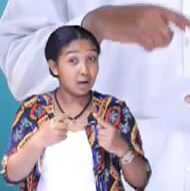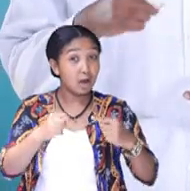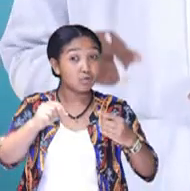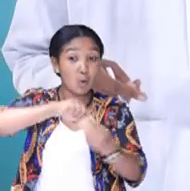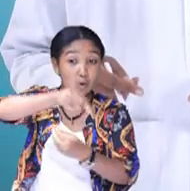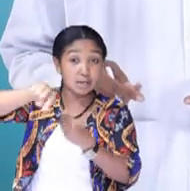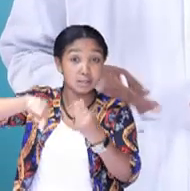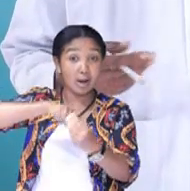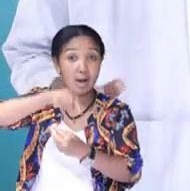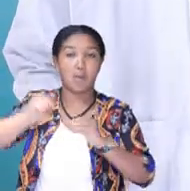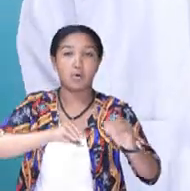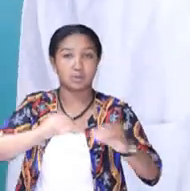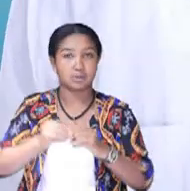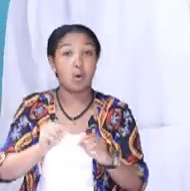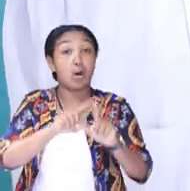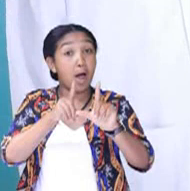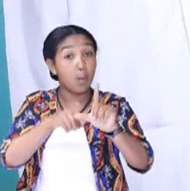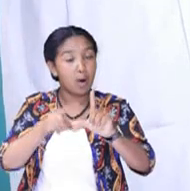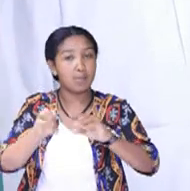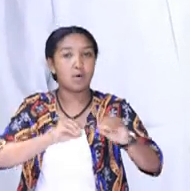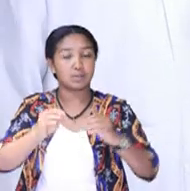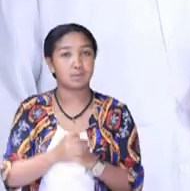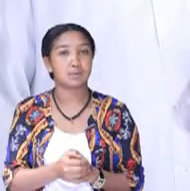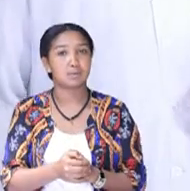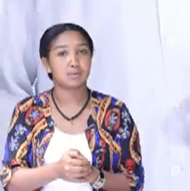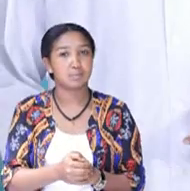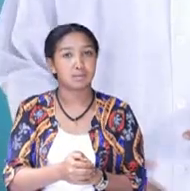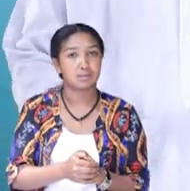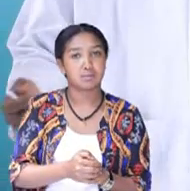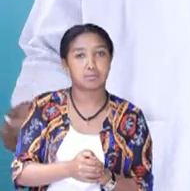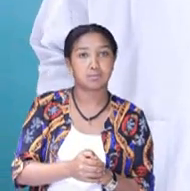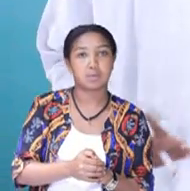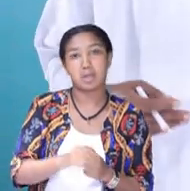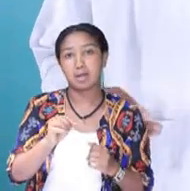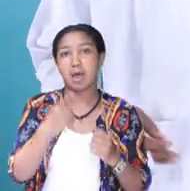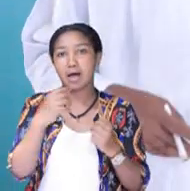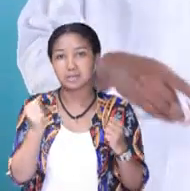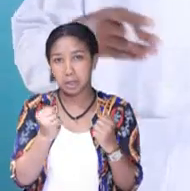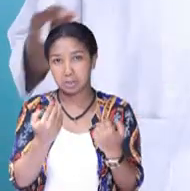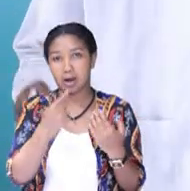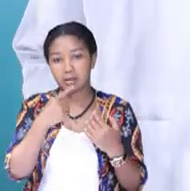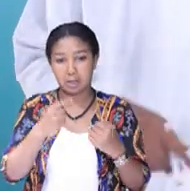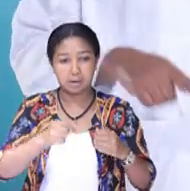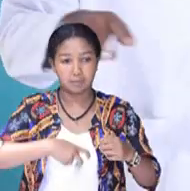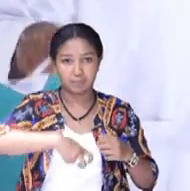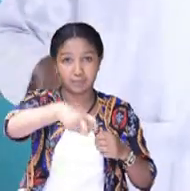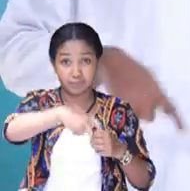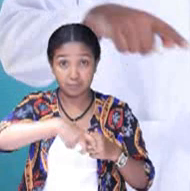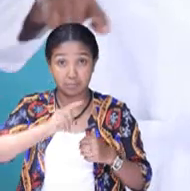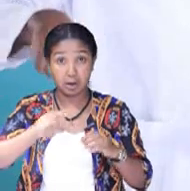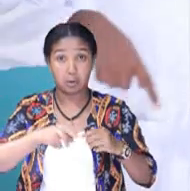a rotational motion or angular motion. Ice skaters, usually in movies, you can see that